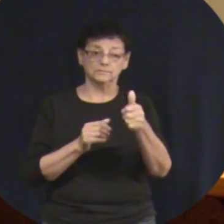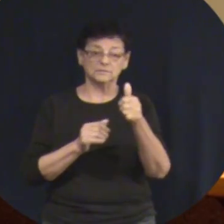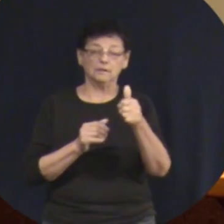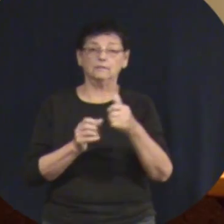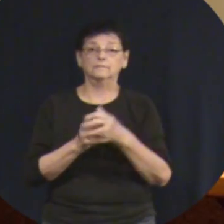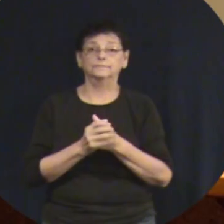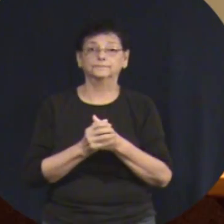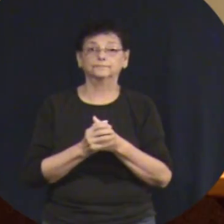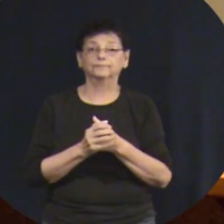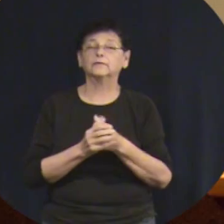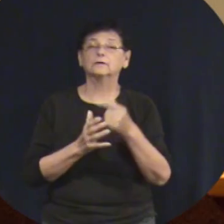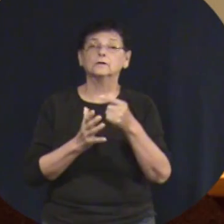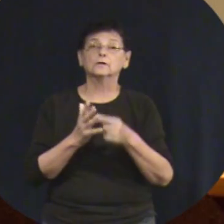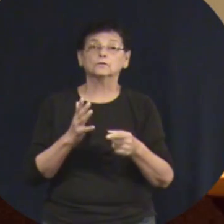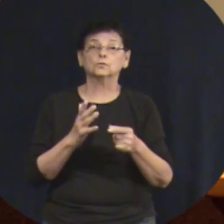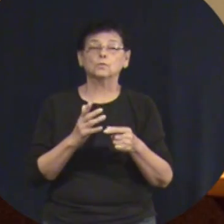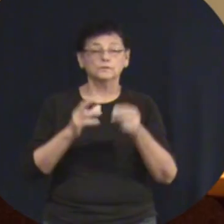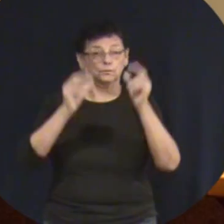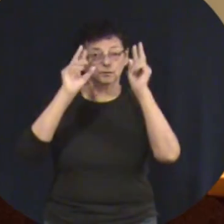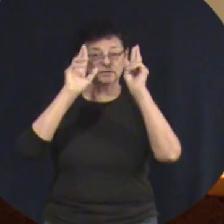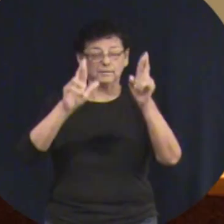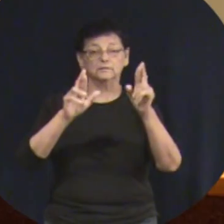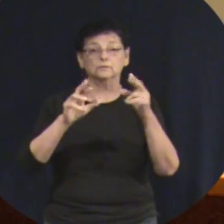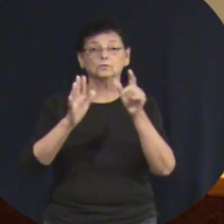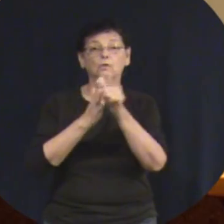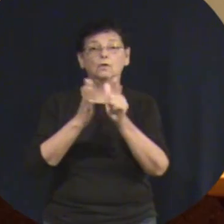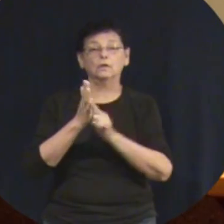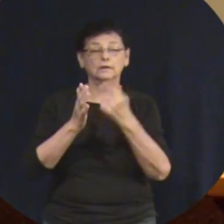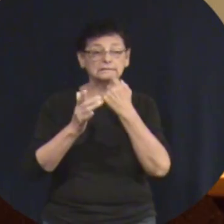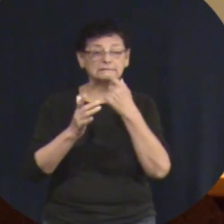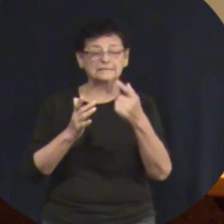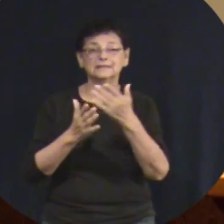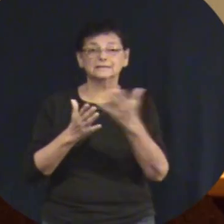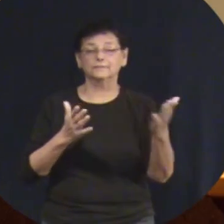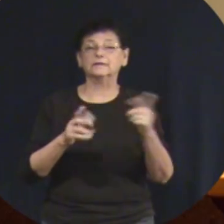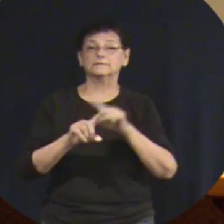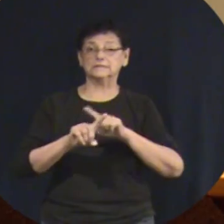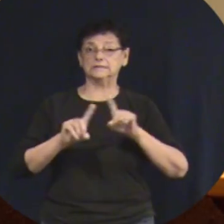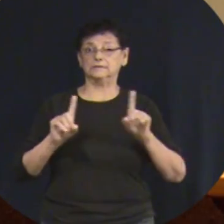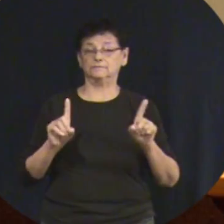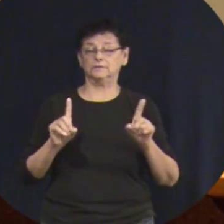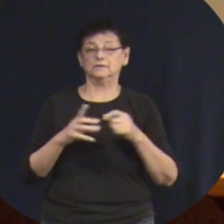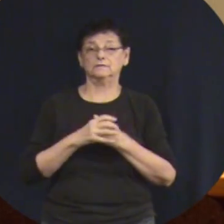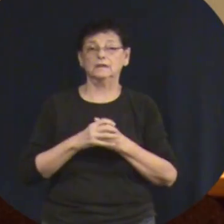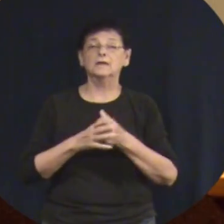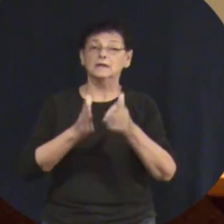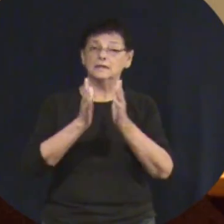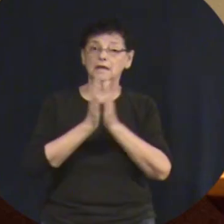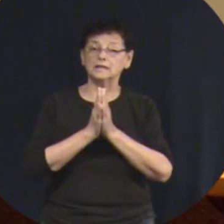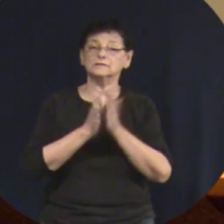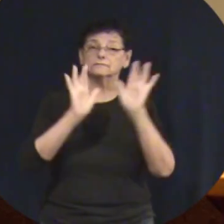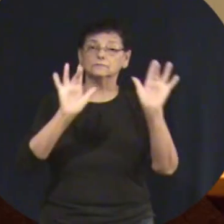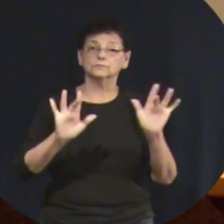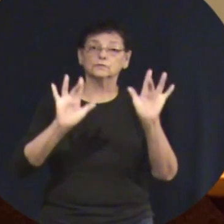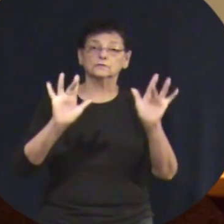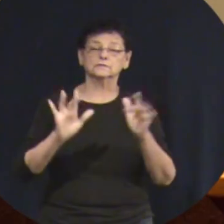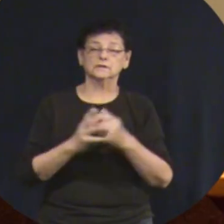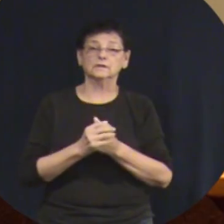himself is what is obedient to the law, and there he says something very different. He asks for